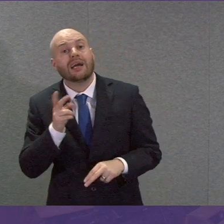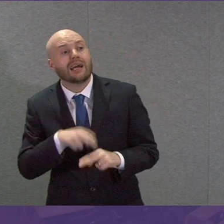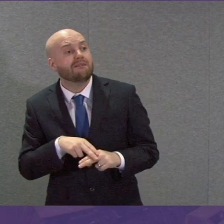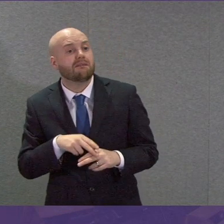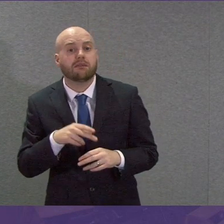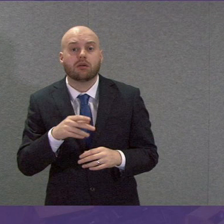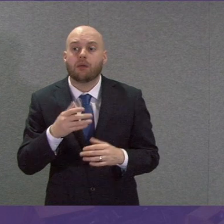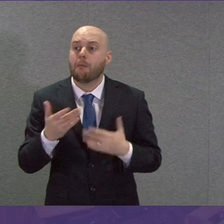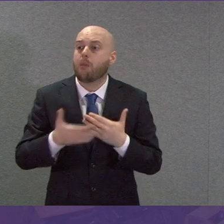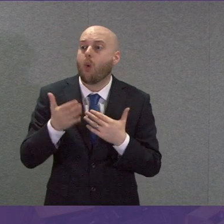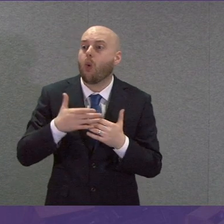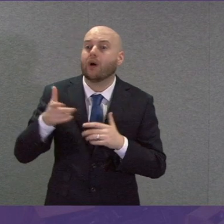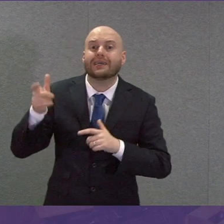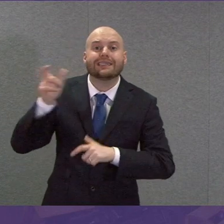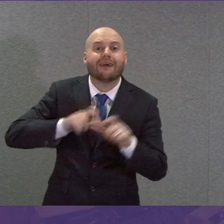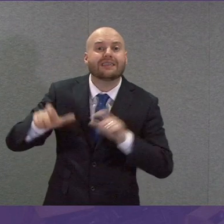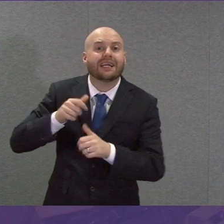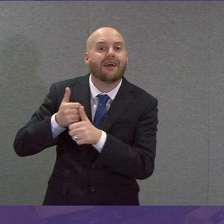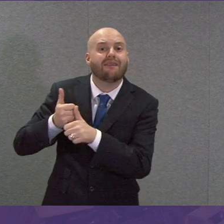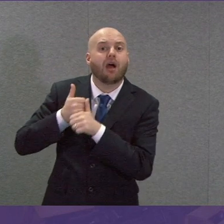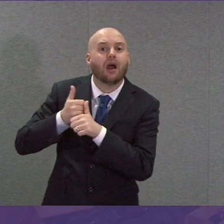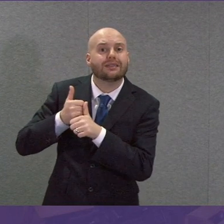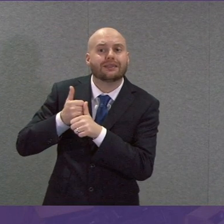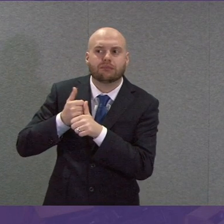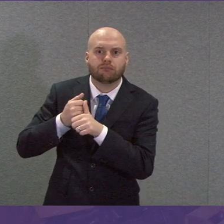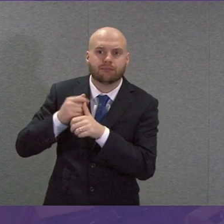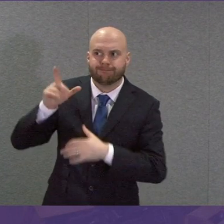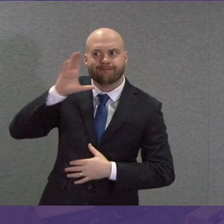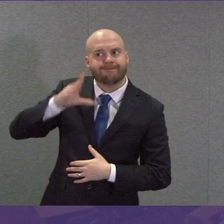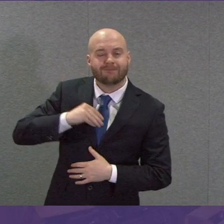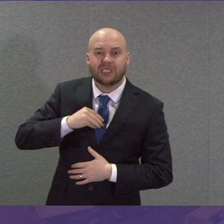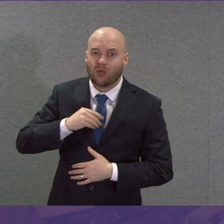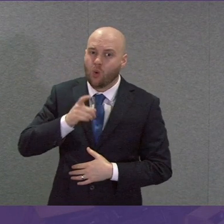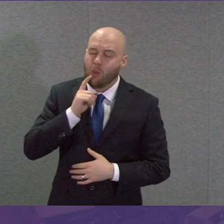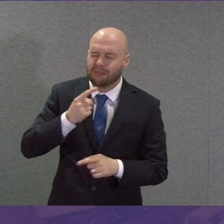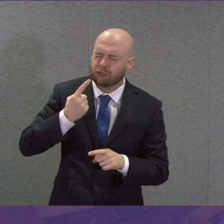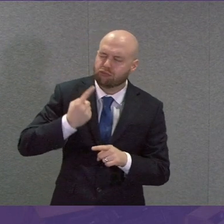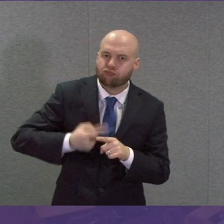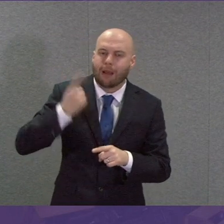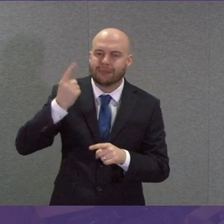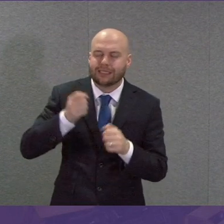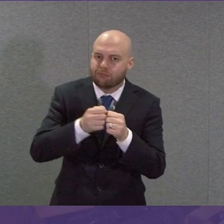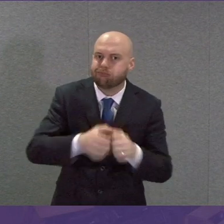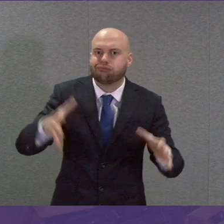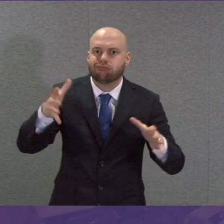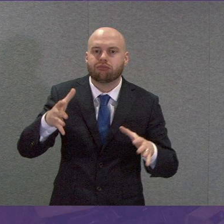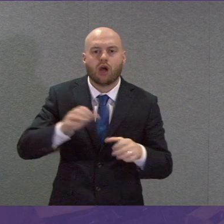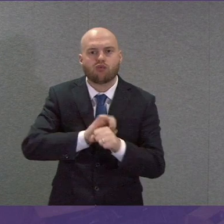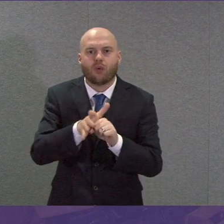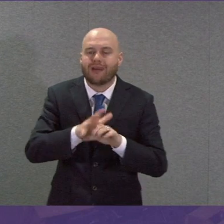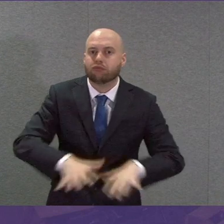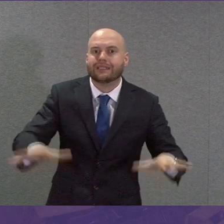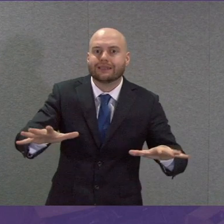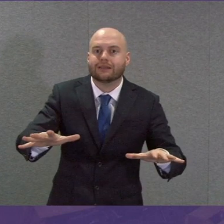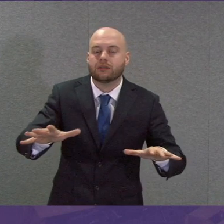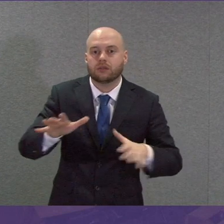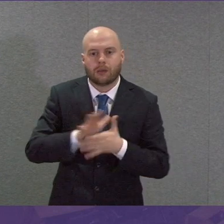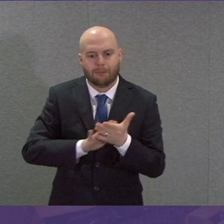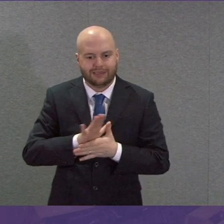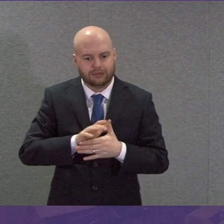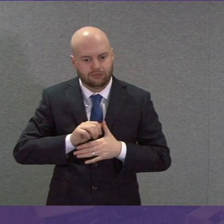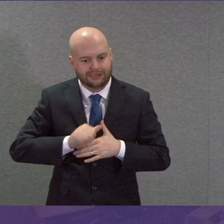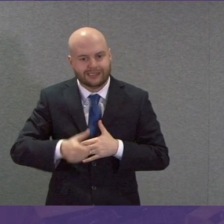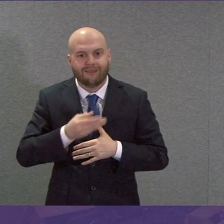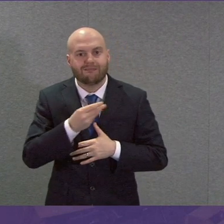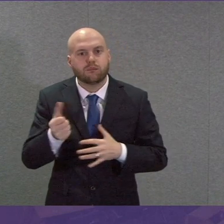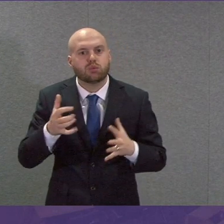advice indicates, we are now on the cusp of a rapid escalation in the spread of the virus. The next few weeks and possibly months will be a uniquely